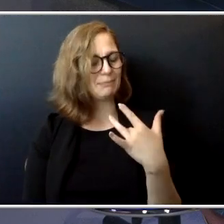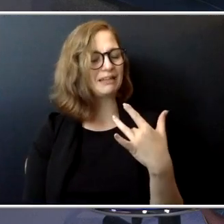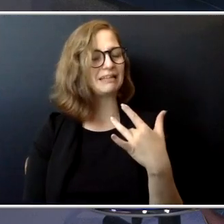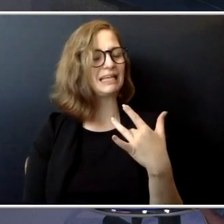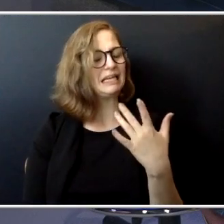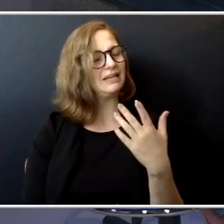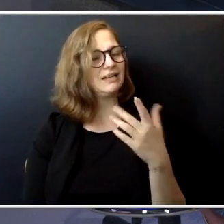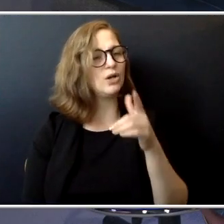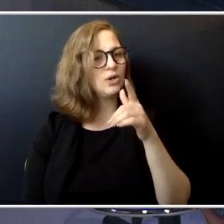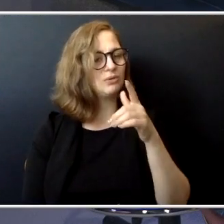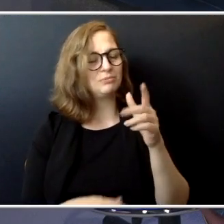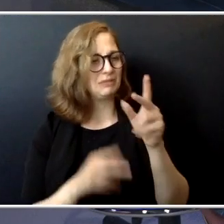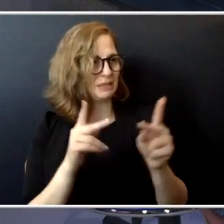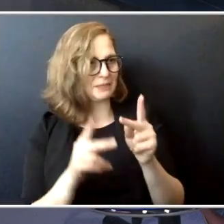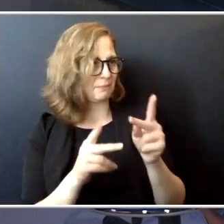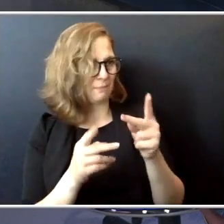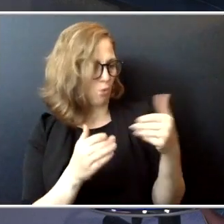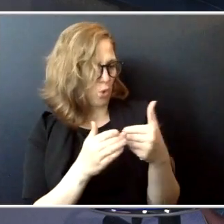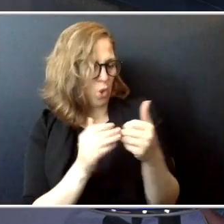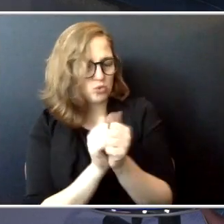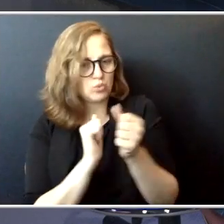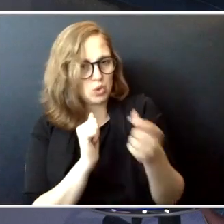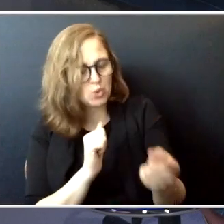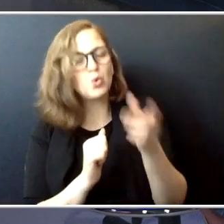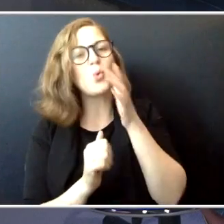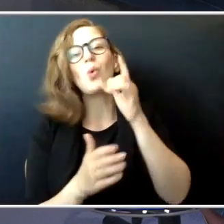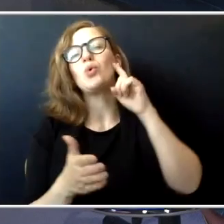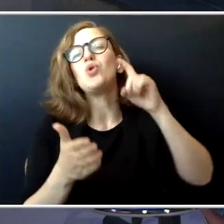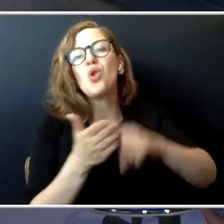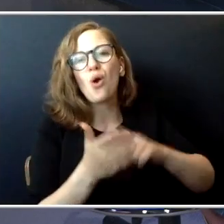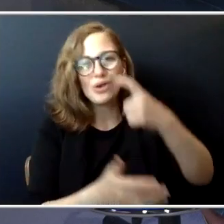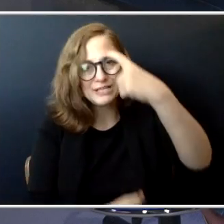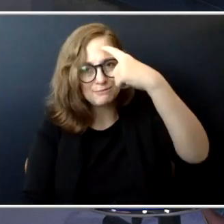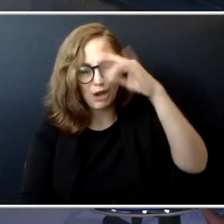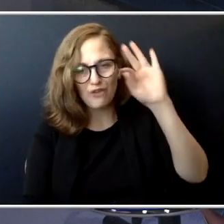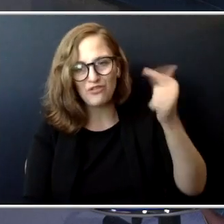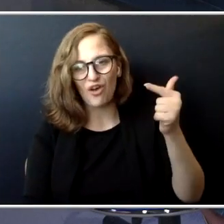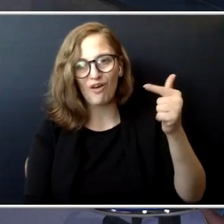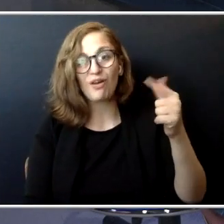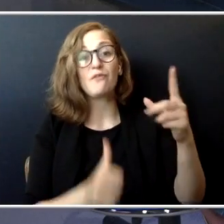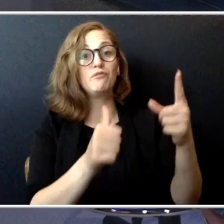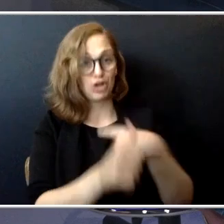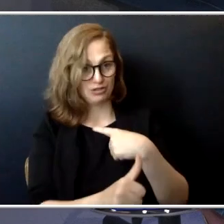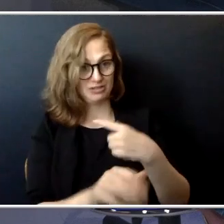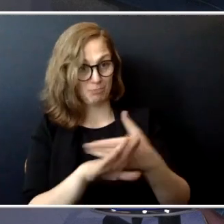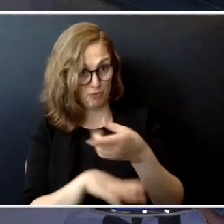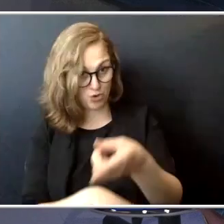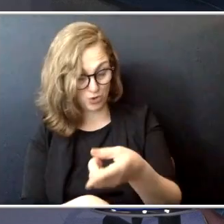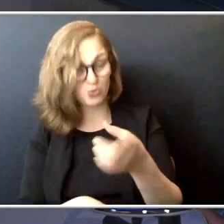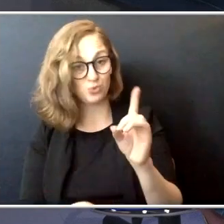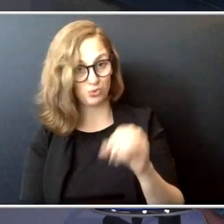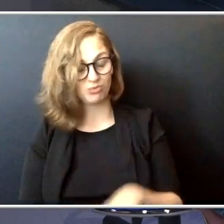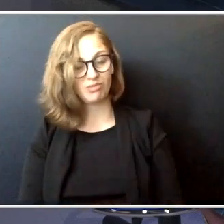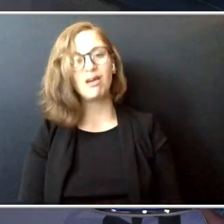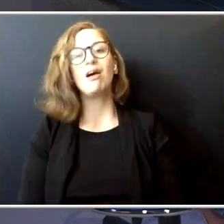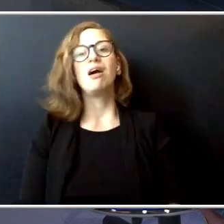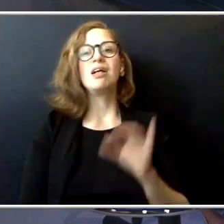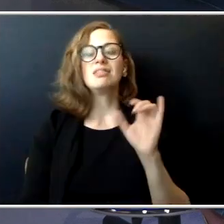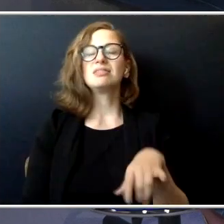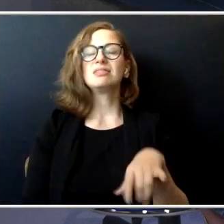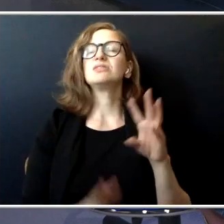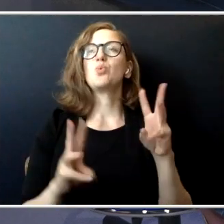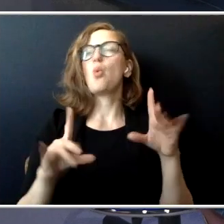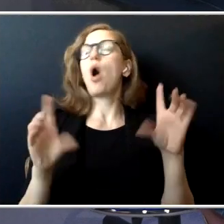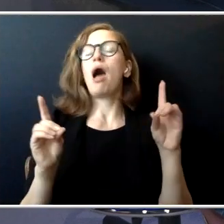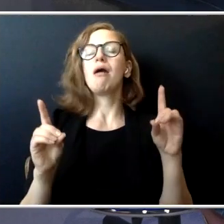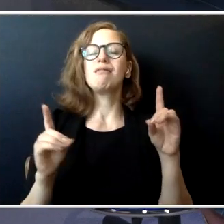just can't contain more than one specific thought, if that, at any given time. That is so wild. How does something with your parathyroid